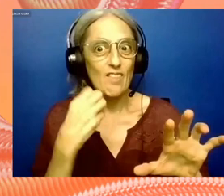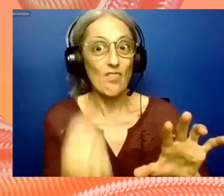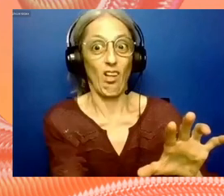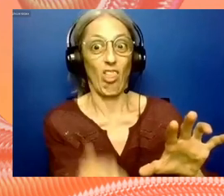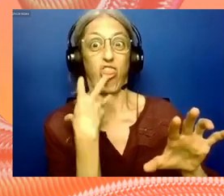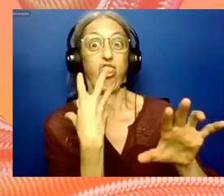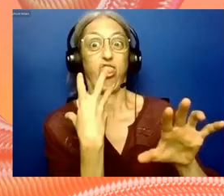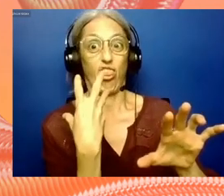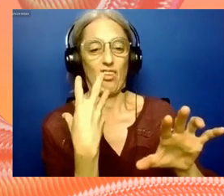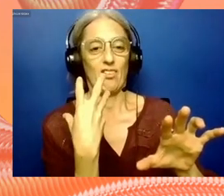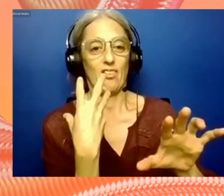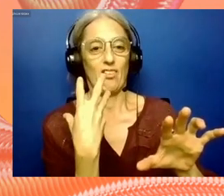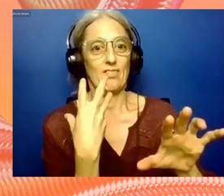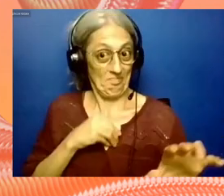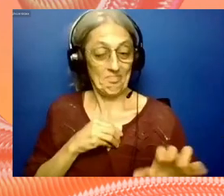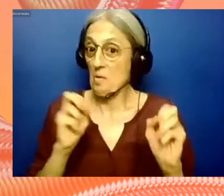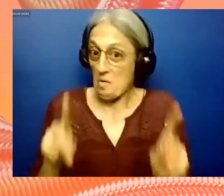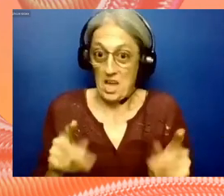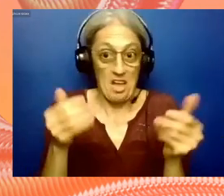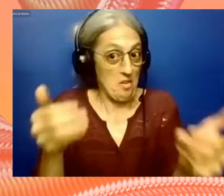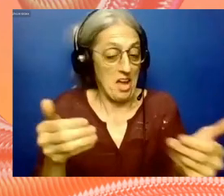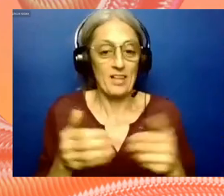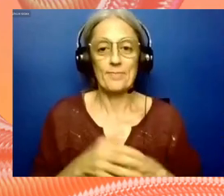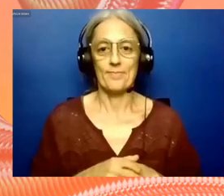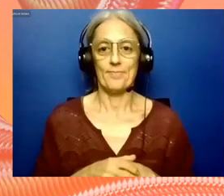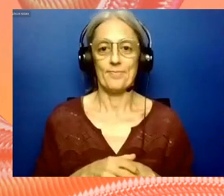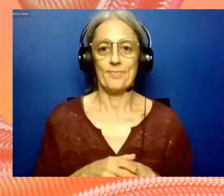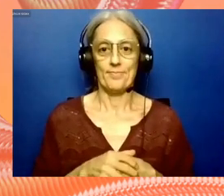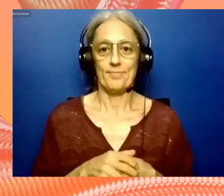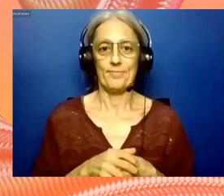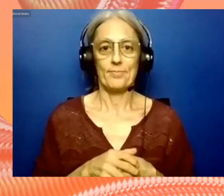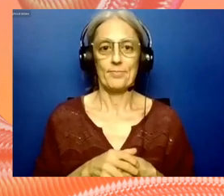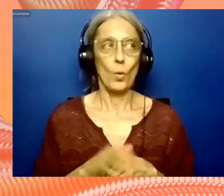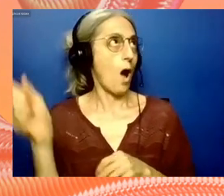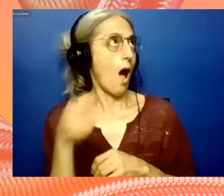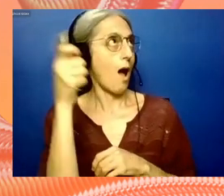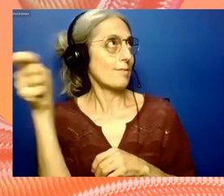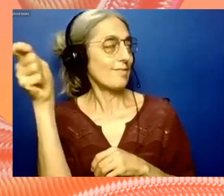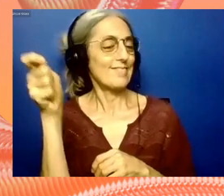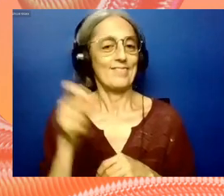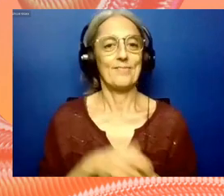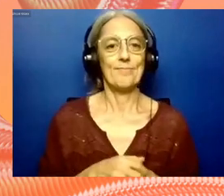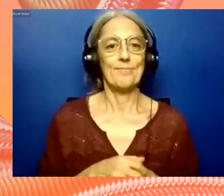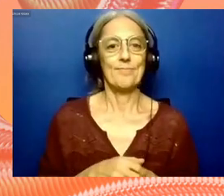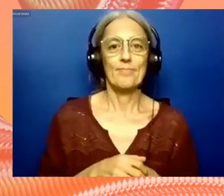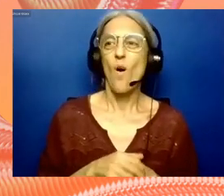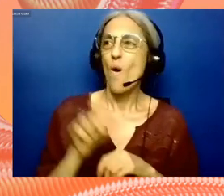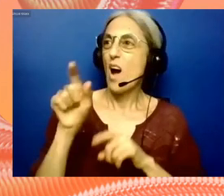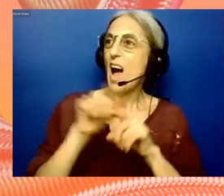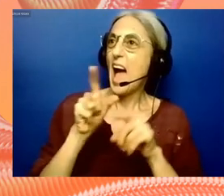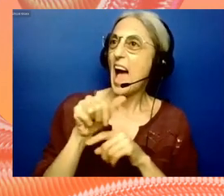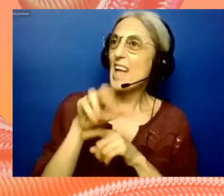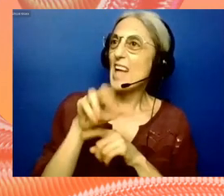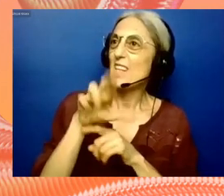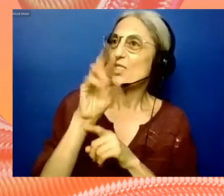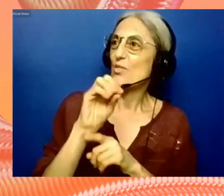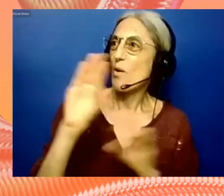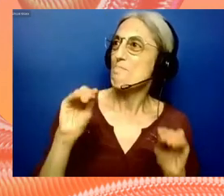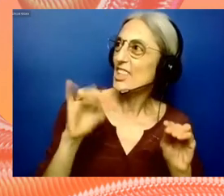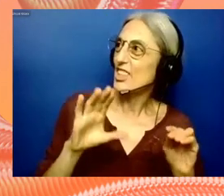But yeah, how to astro magic. Do you have, oh, I actually have a wand like back scratcher.